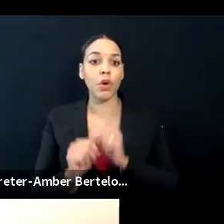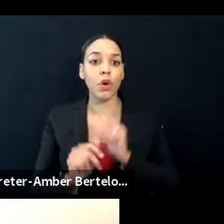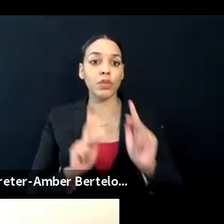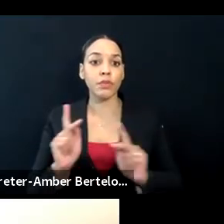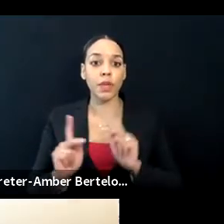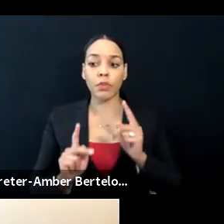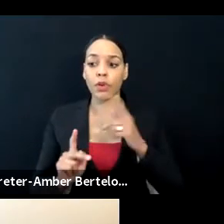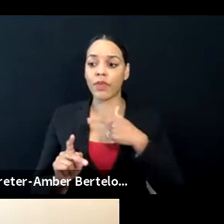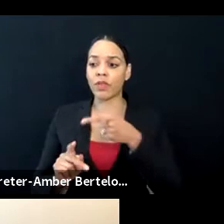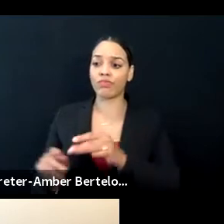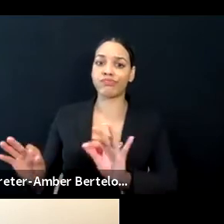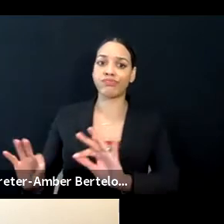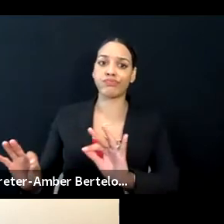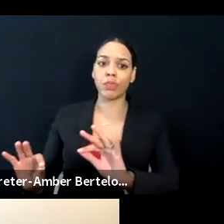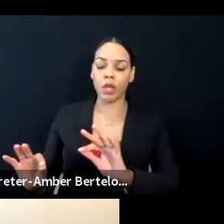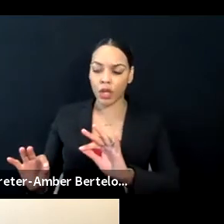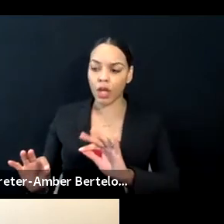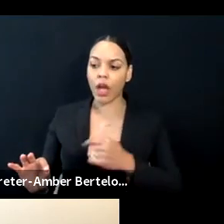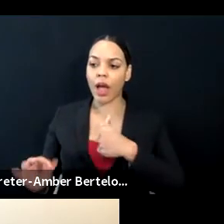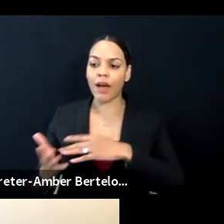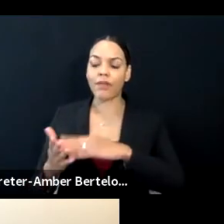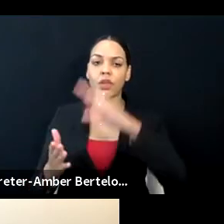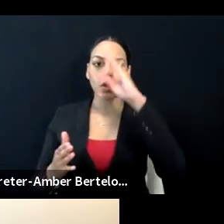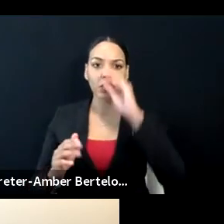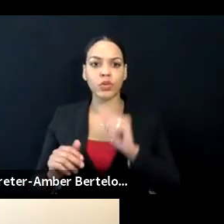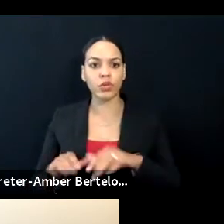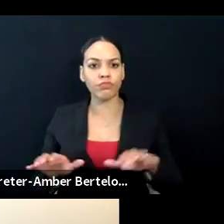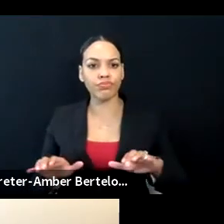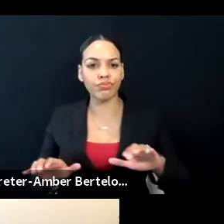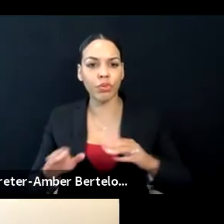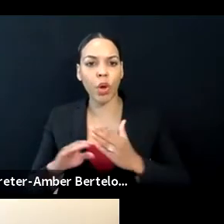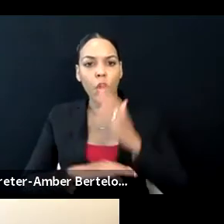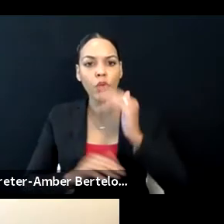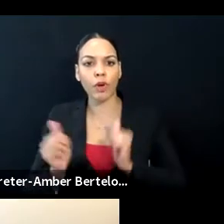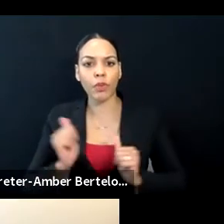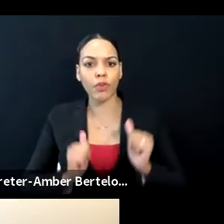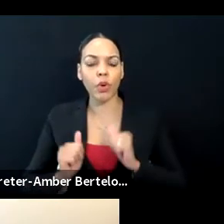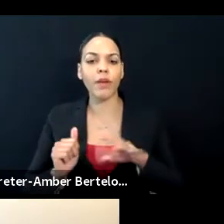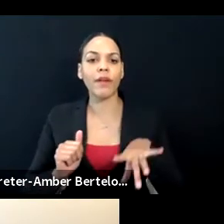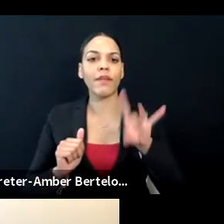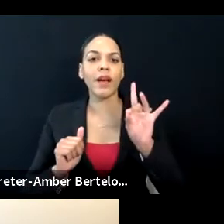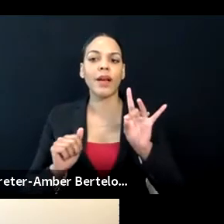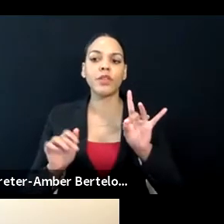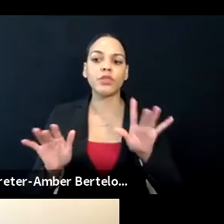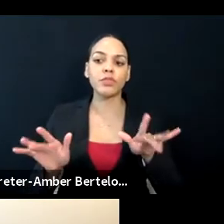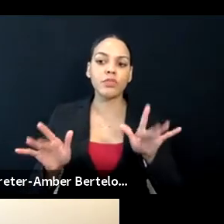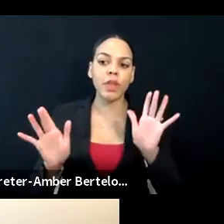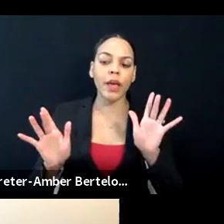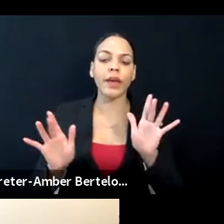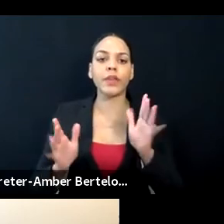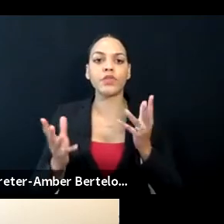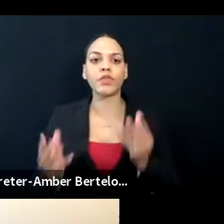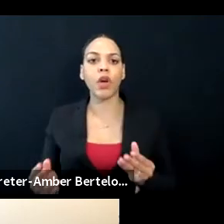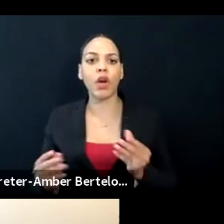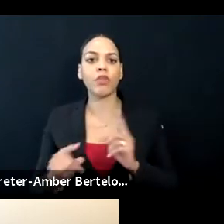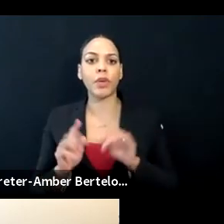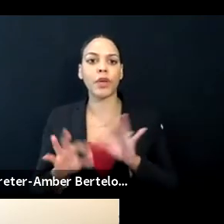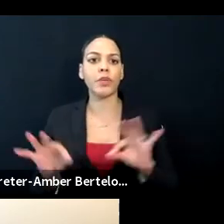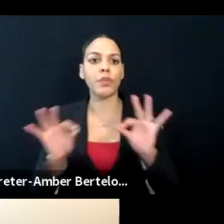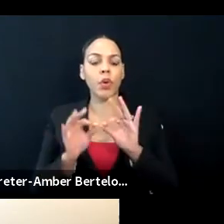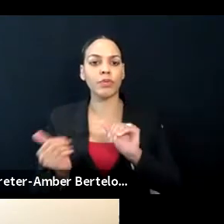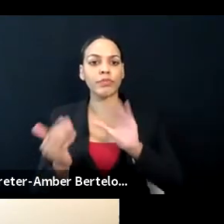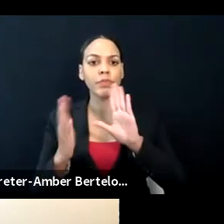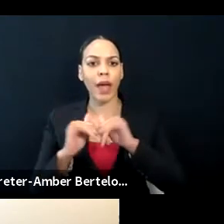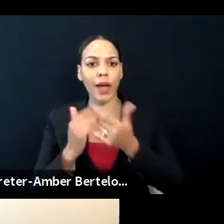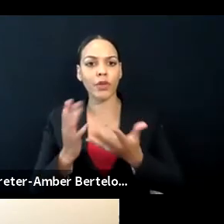underestimated, I have learned to overperform and find soft but key ways to take credit. So how,